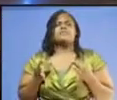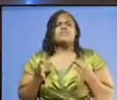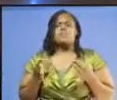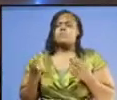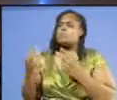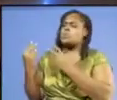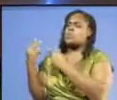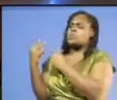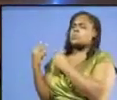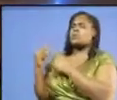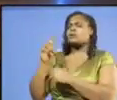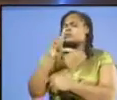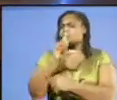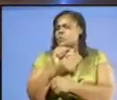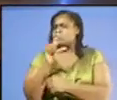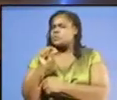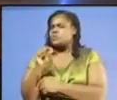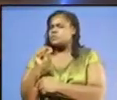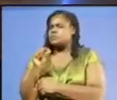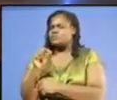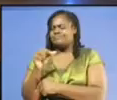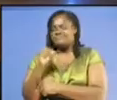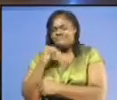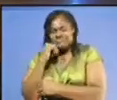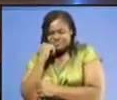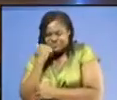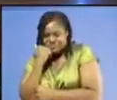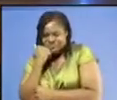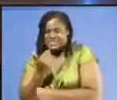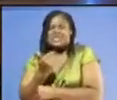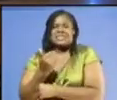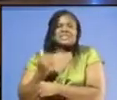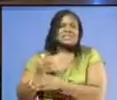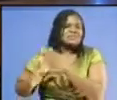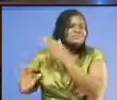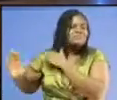on 2020. Ashamed of the past,